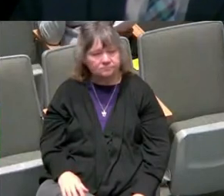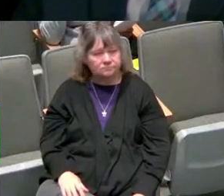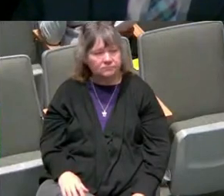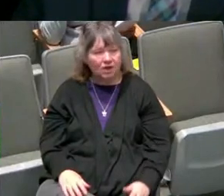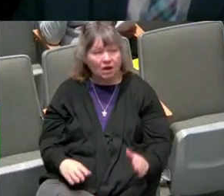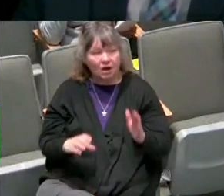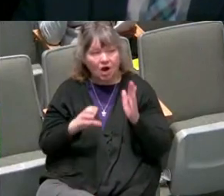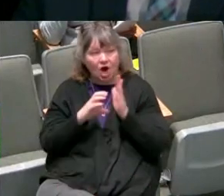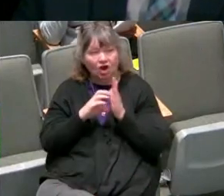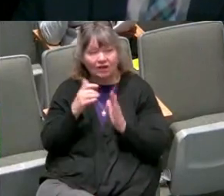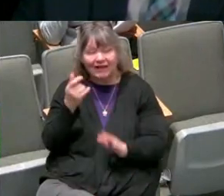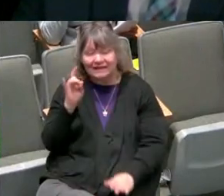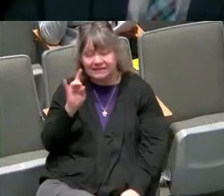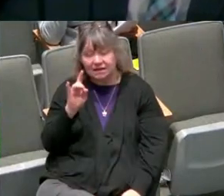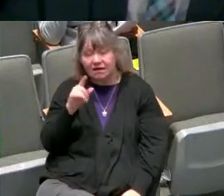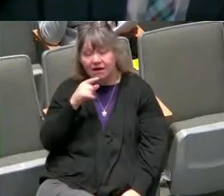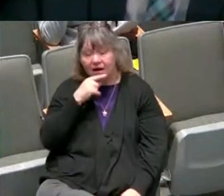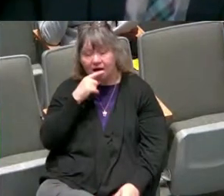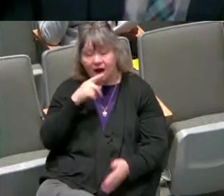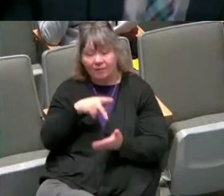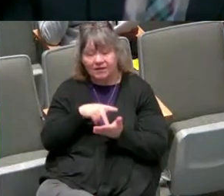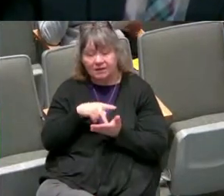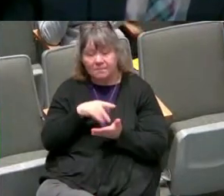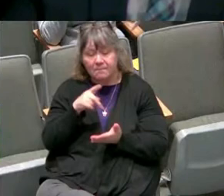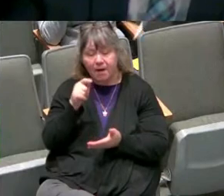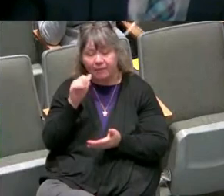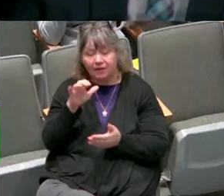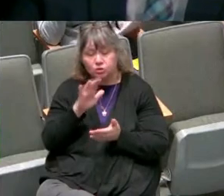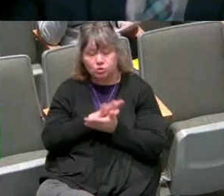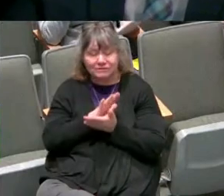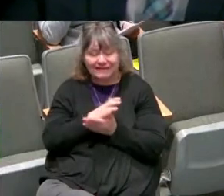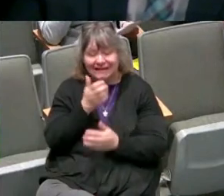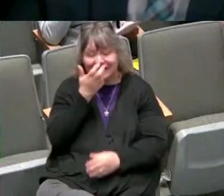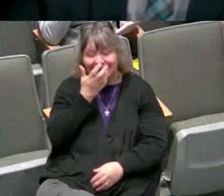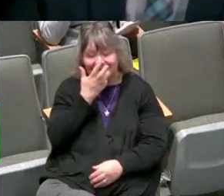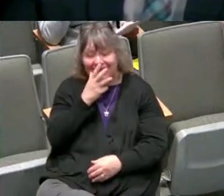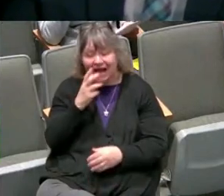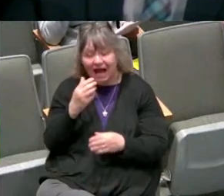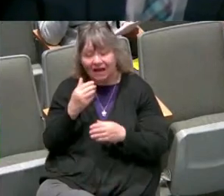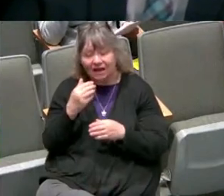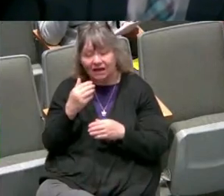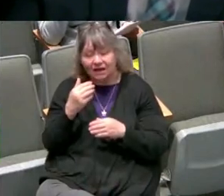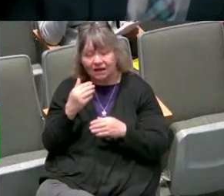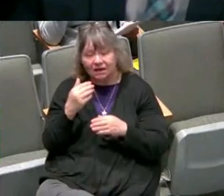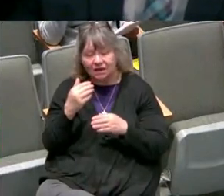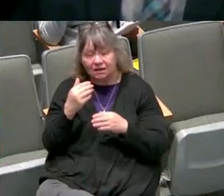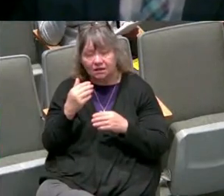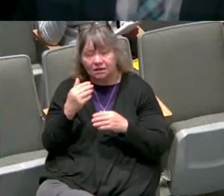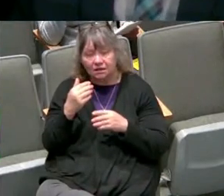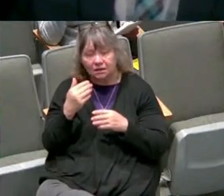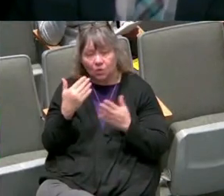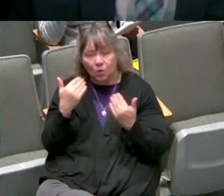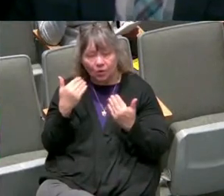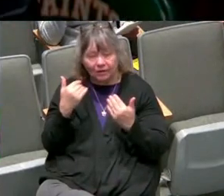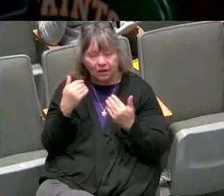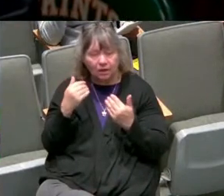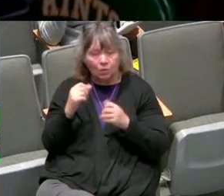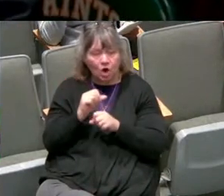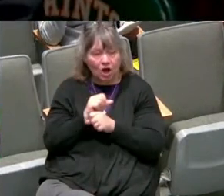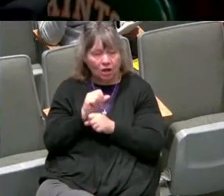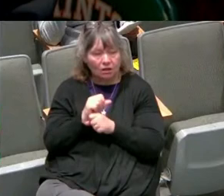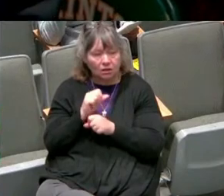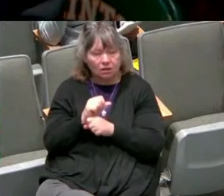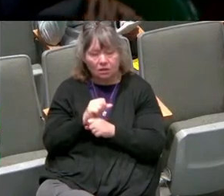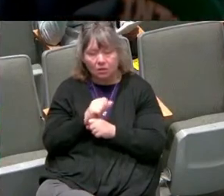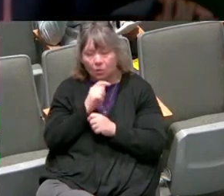article 18 Hopkinton Public School heating ventilation air conditioning renewal work remove the motion as written in the warrant articles and motions